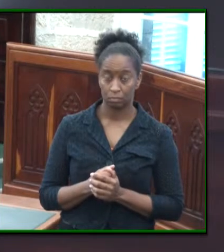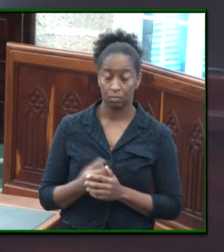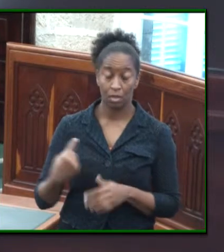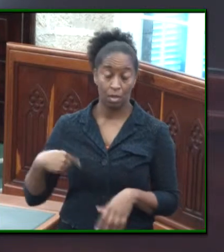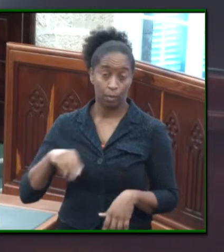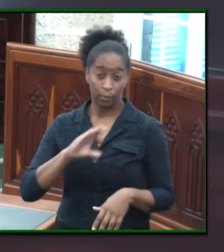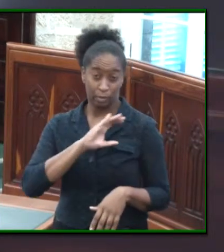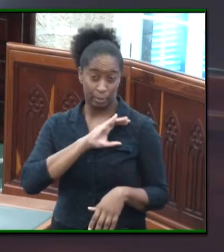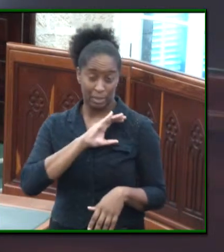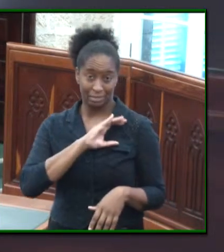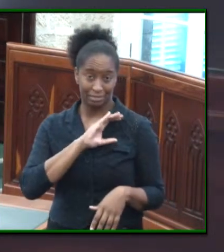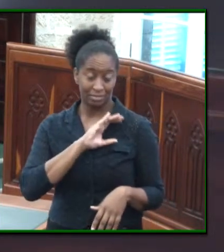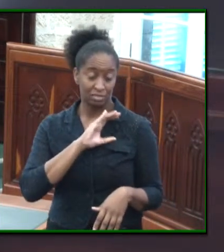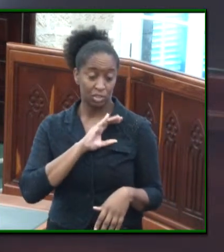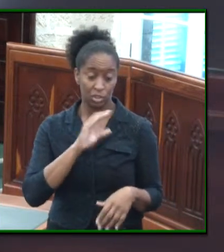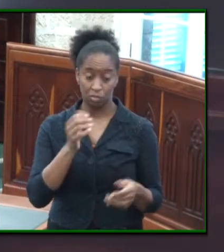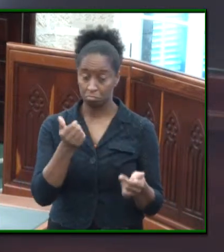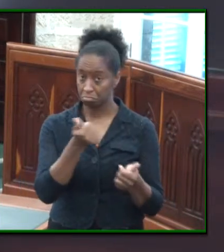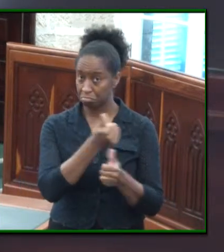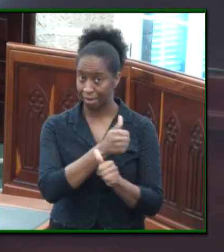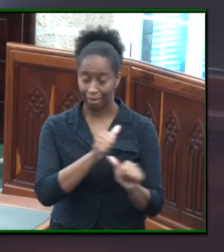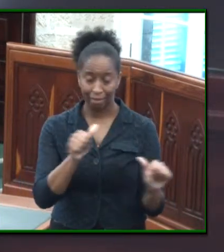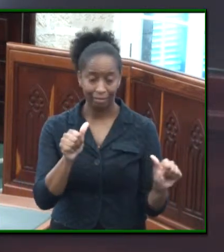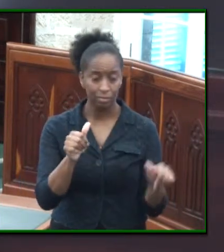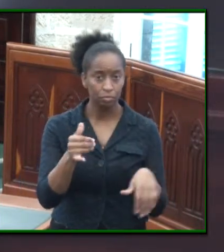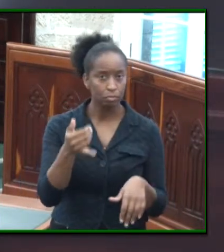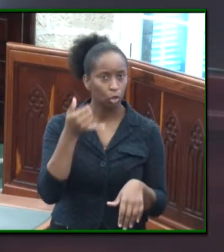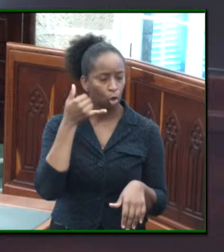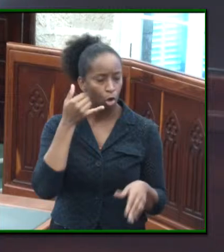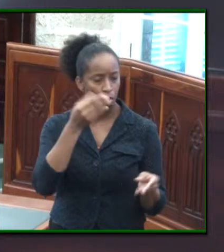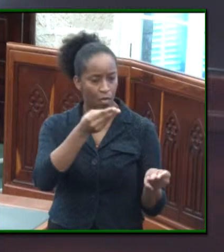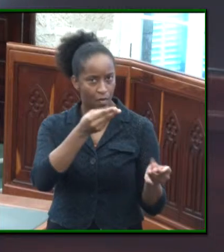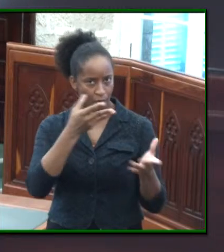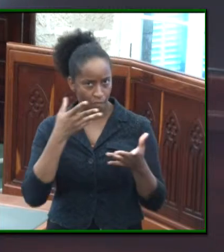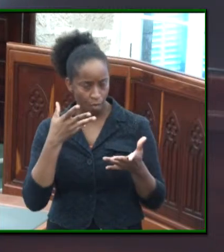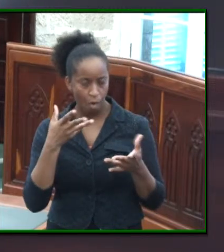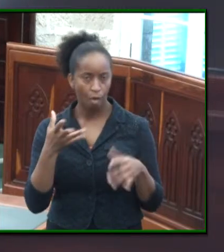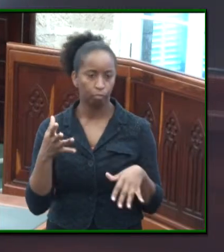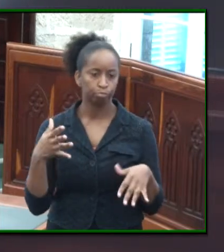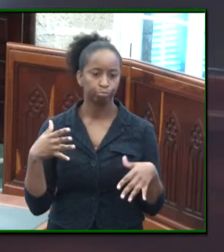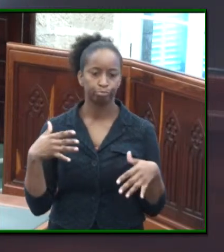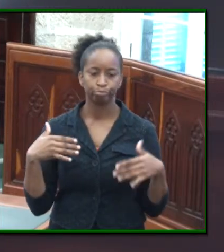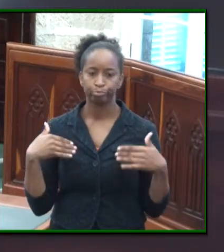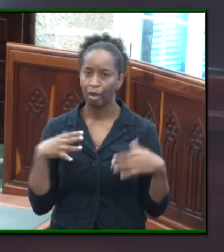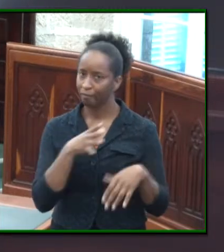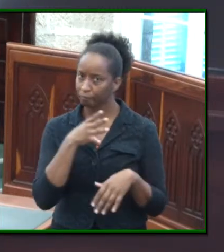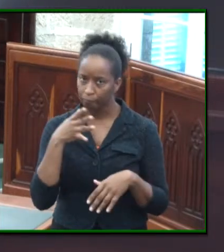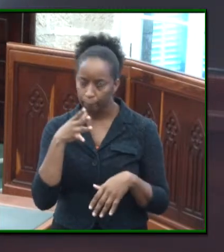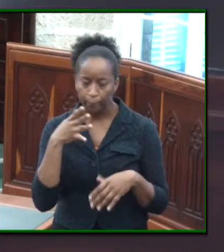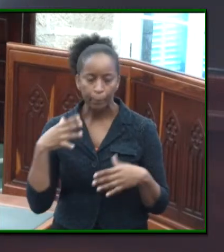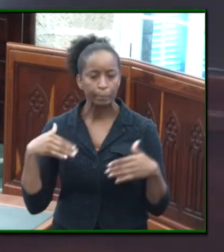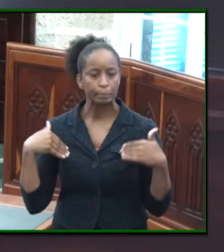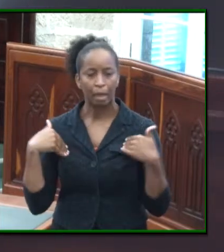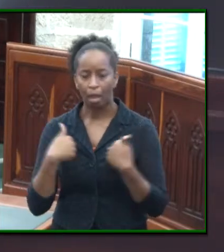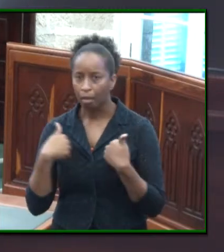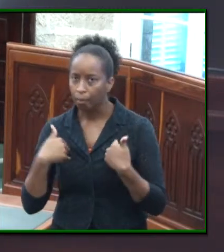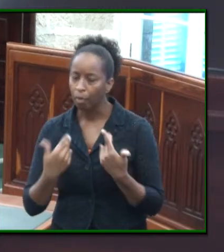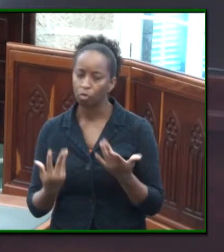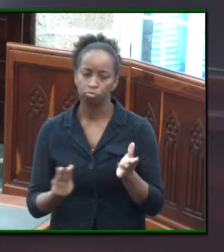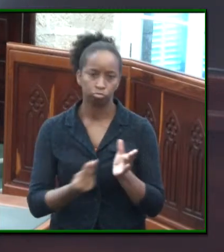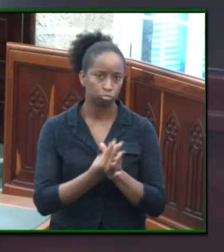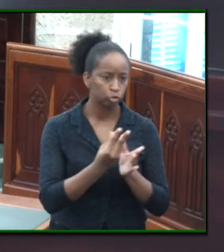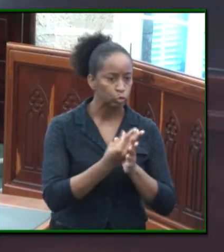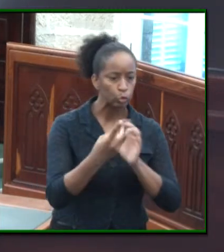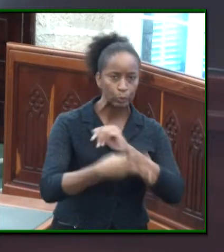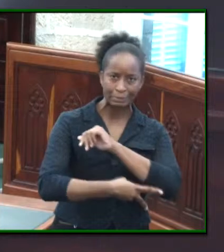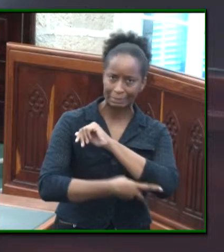crops reported, and we put our resources out there to